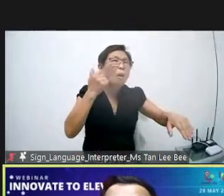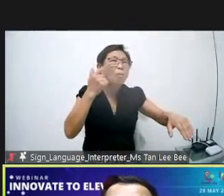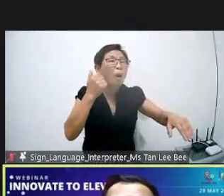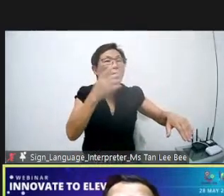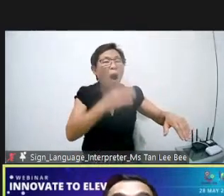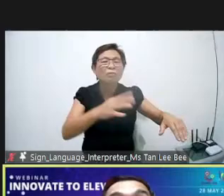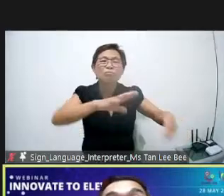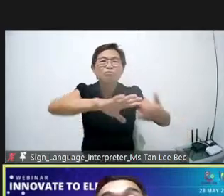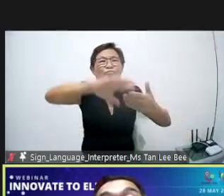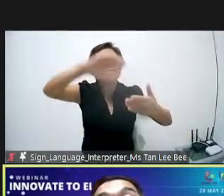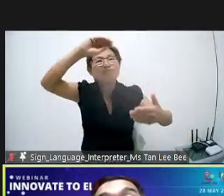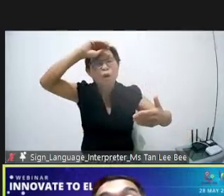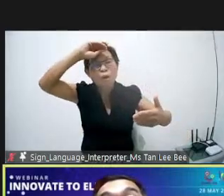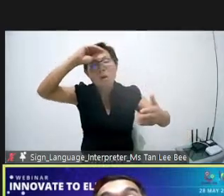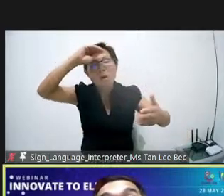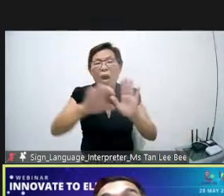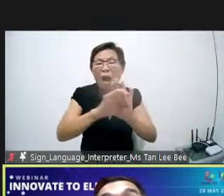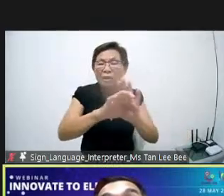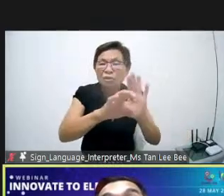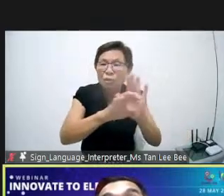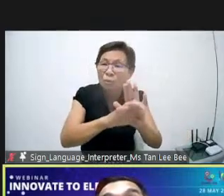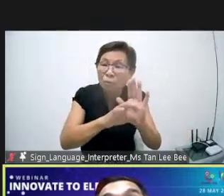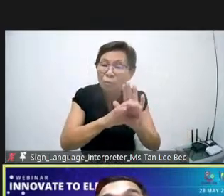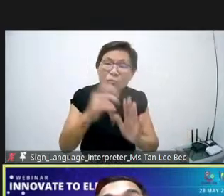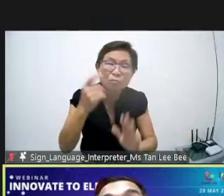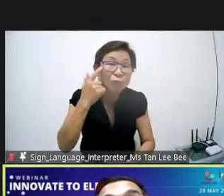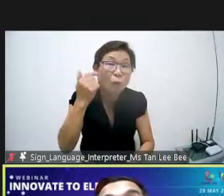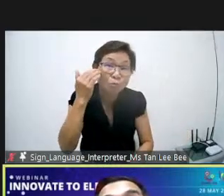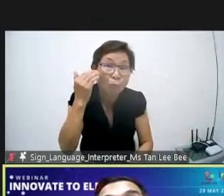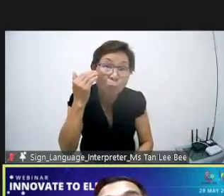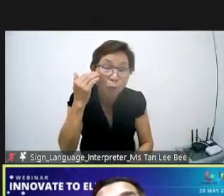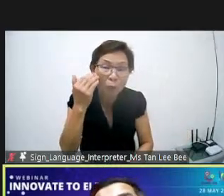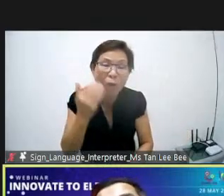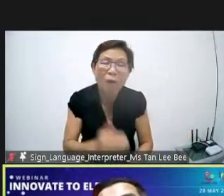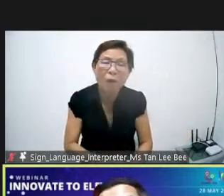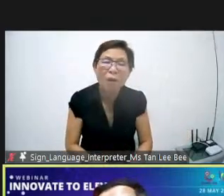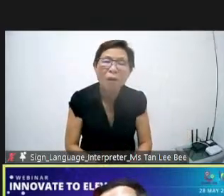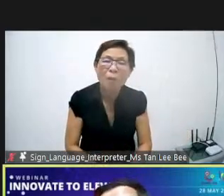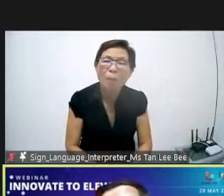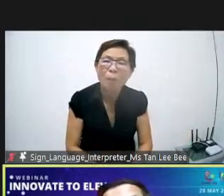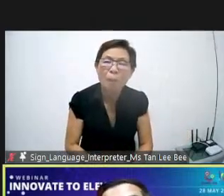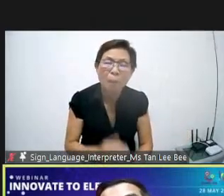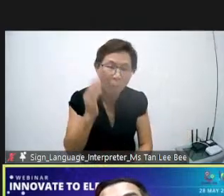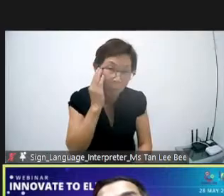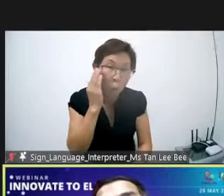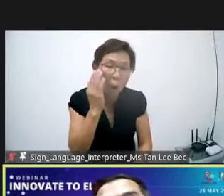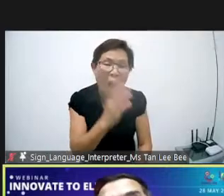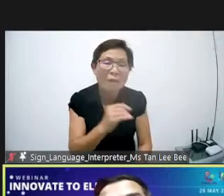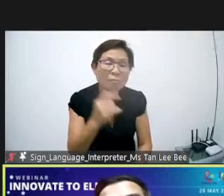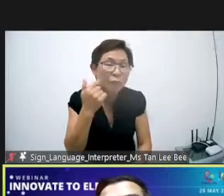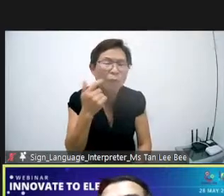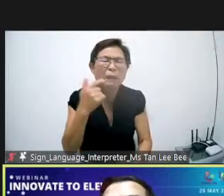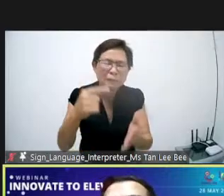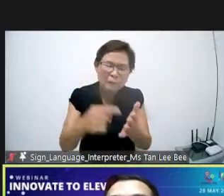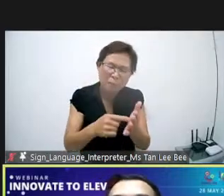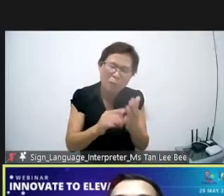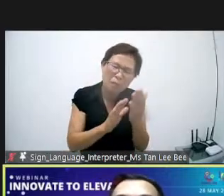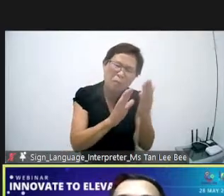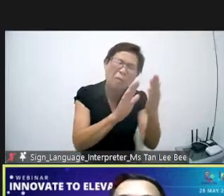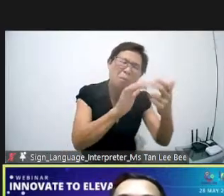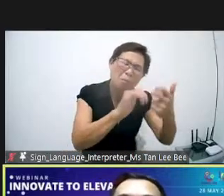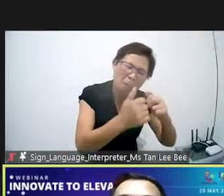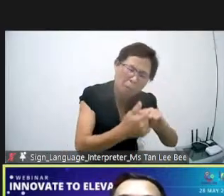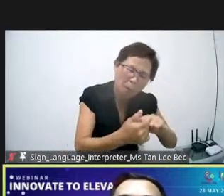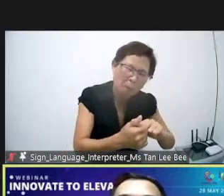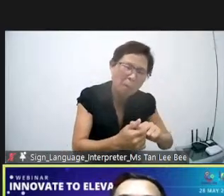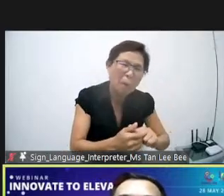For example, now sometimes we have face problems with the awareness